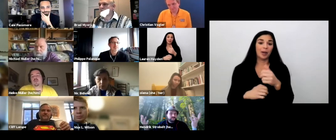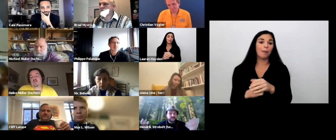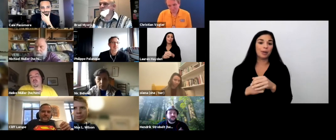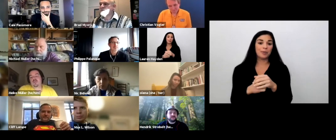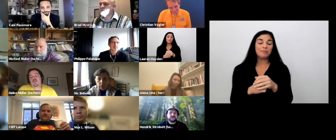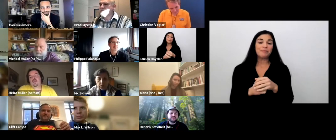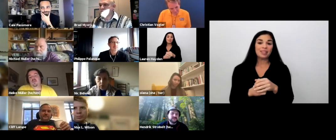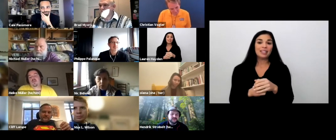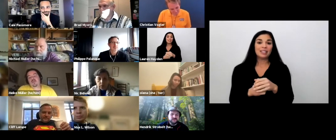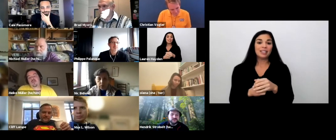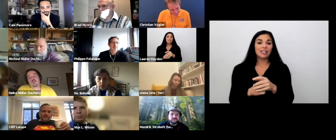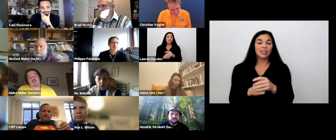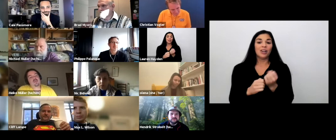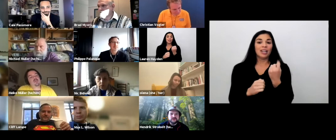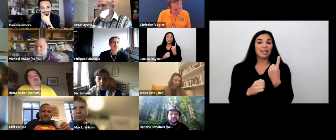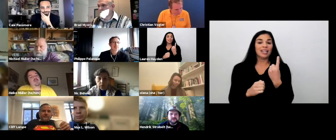live feeling with it. So